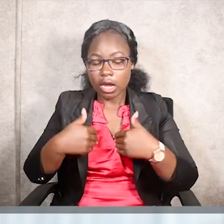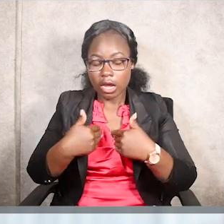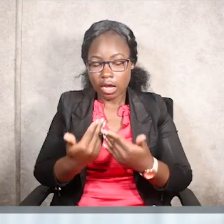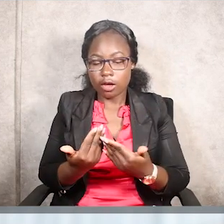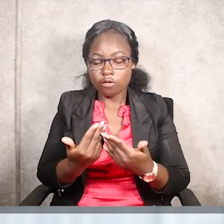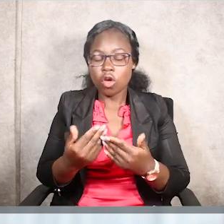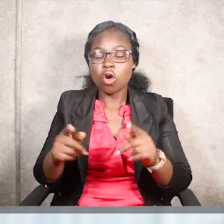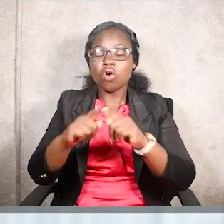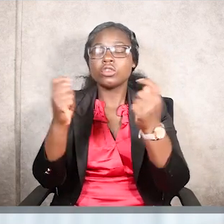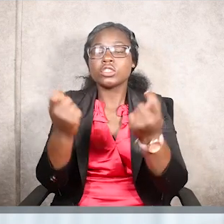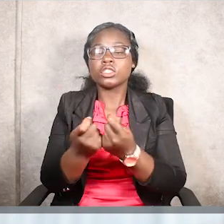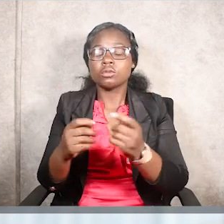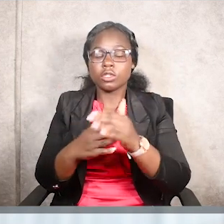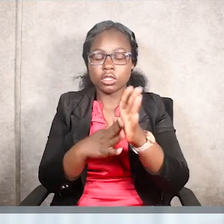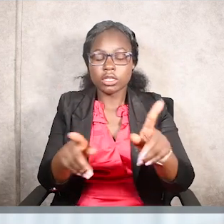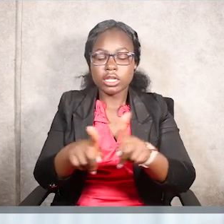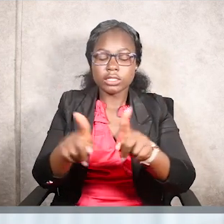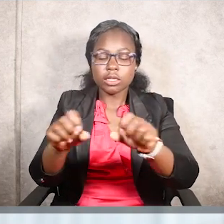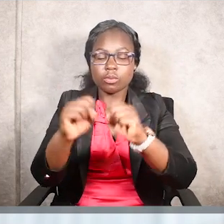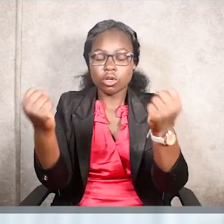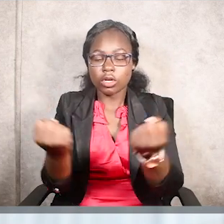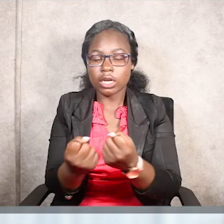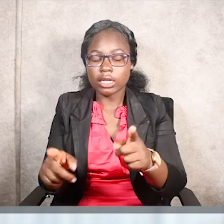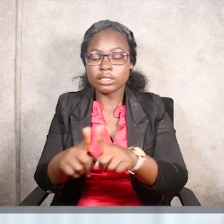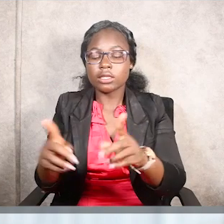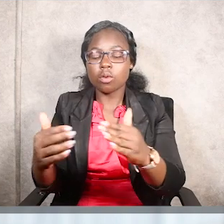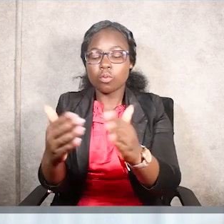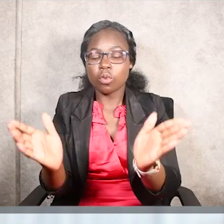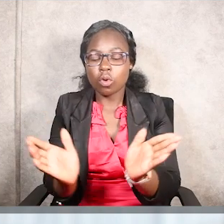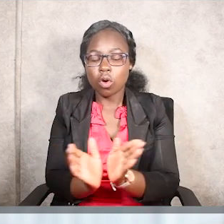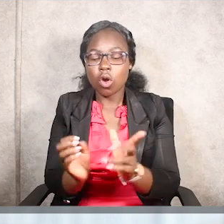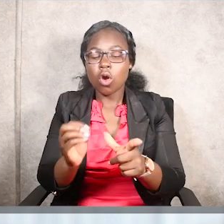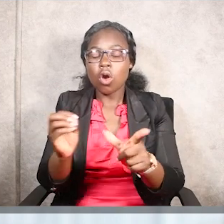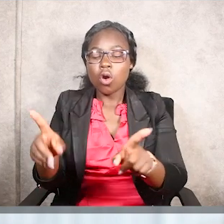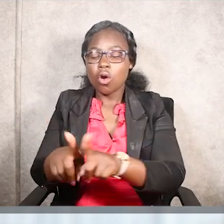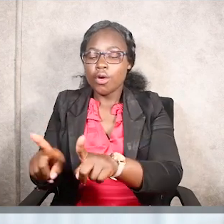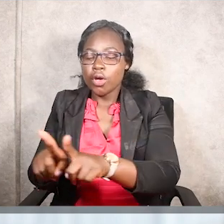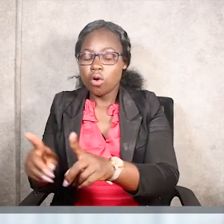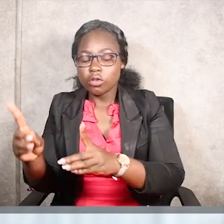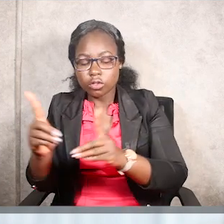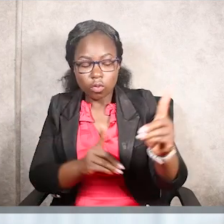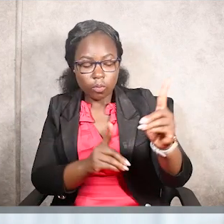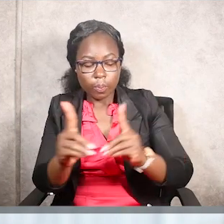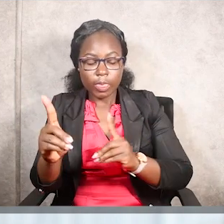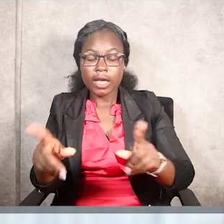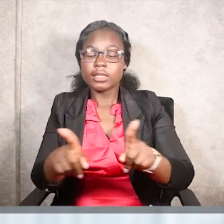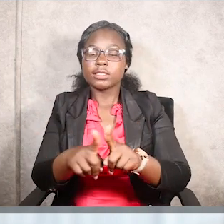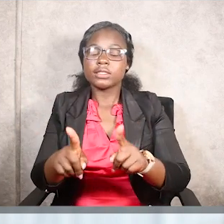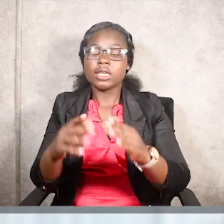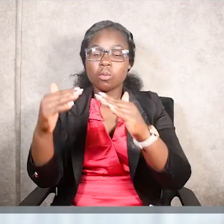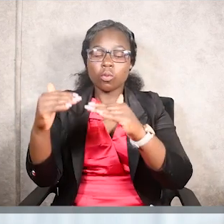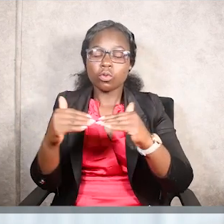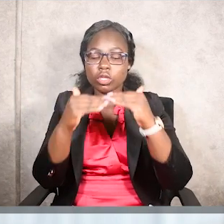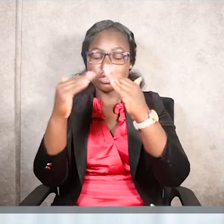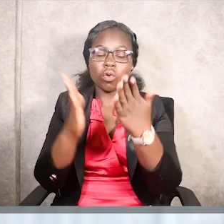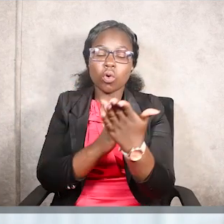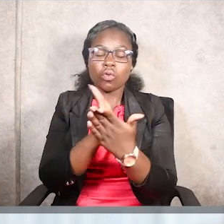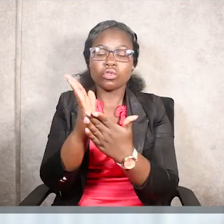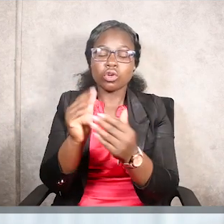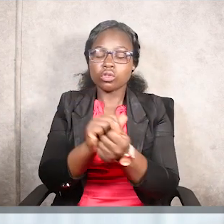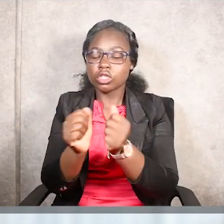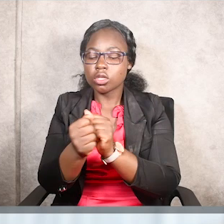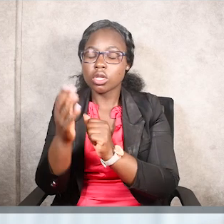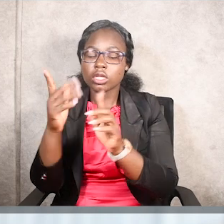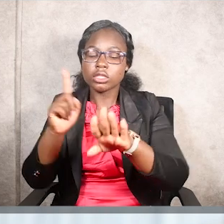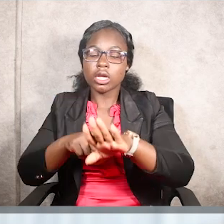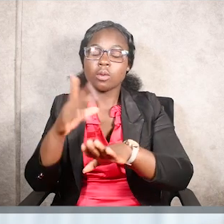on team leadership and organizational and community leadership. Also, diversity and equality through changes as we